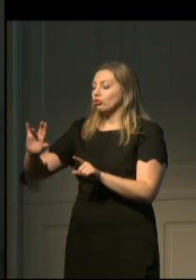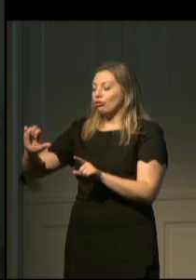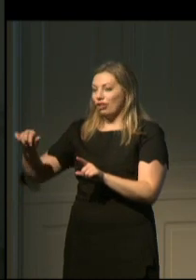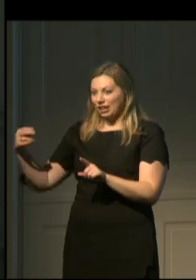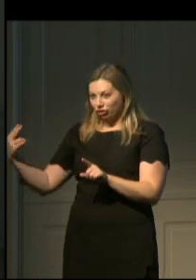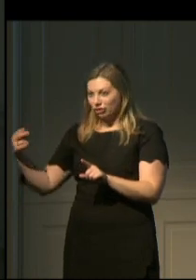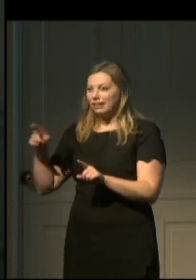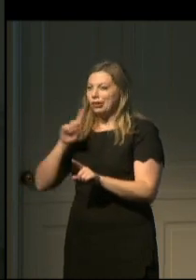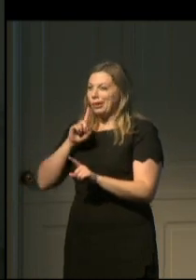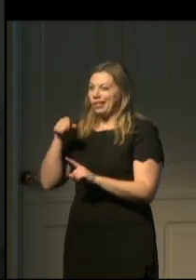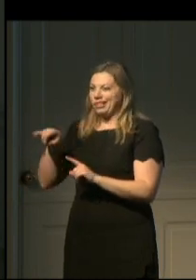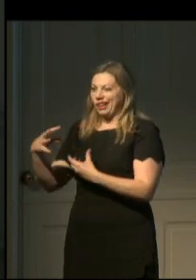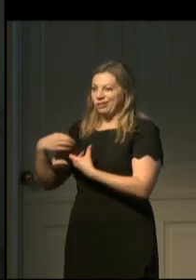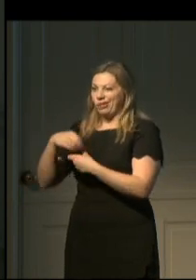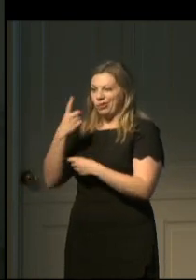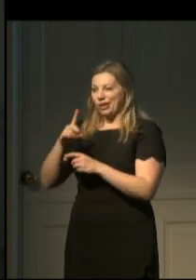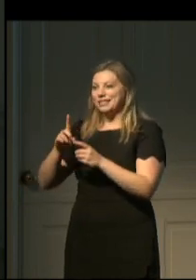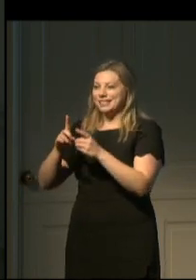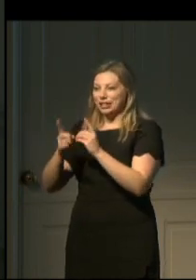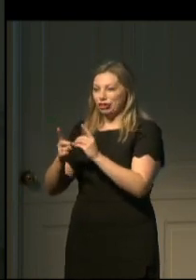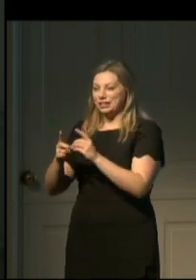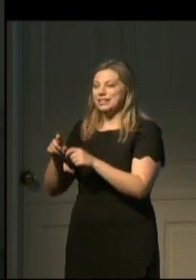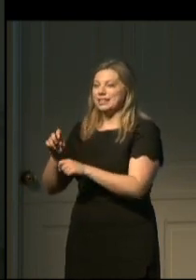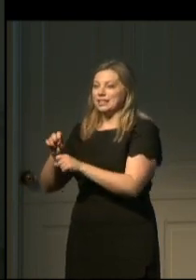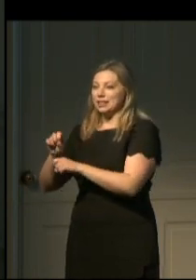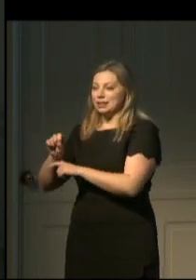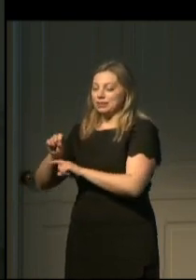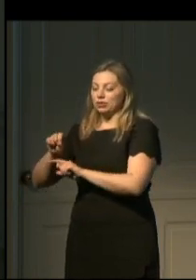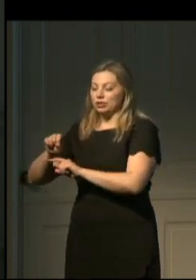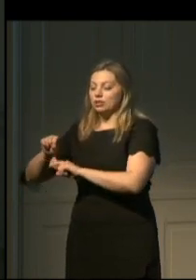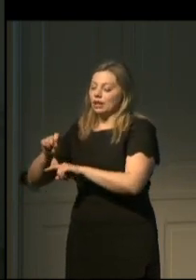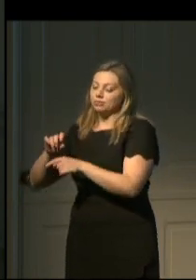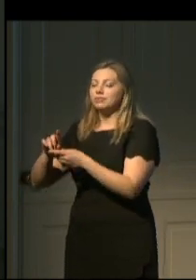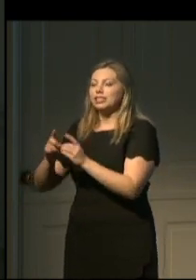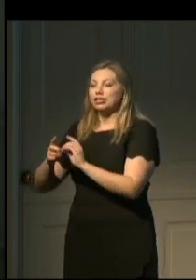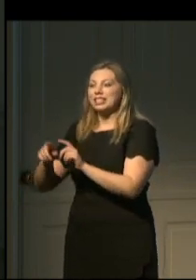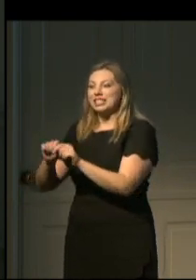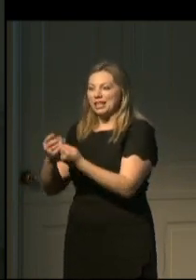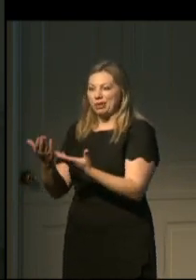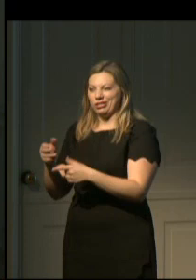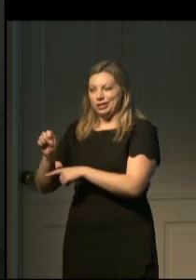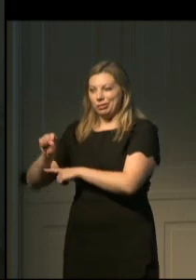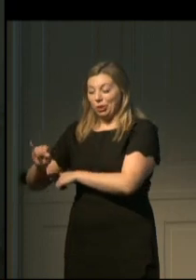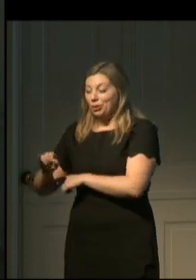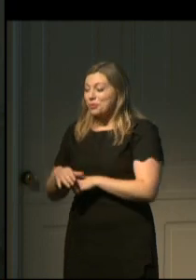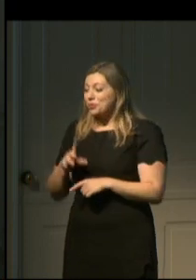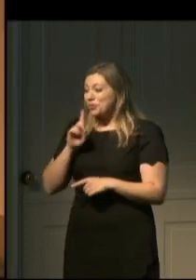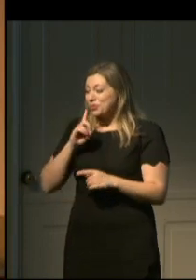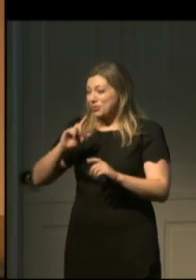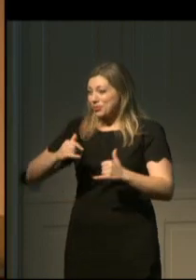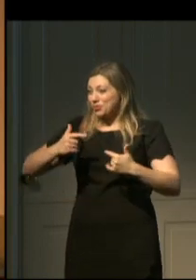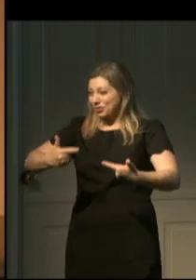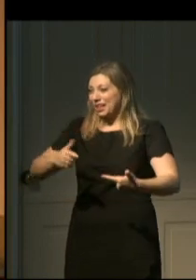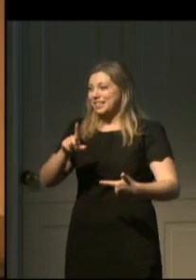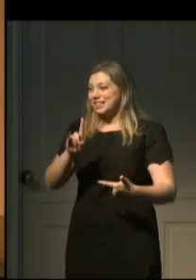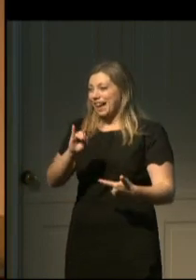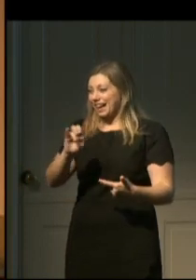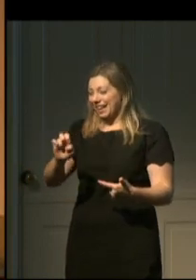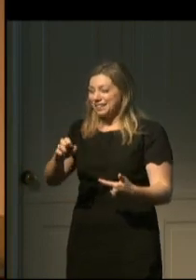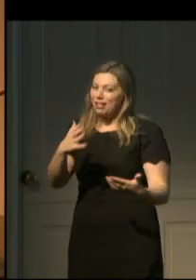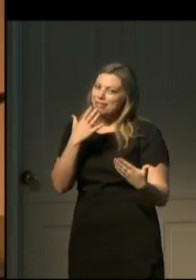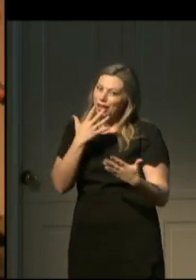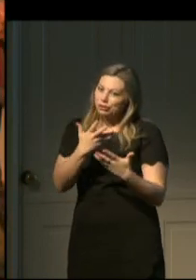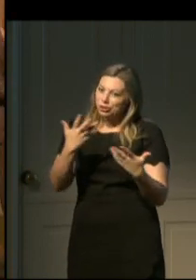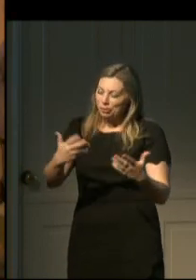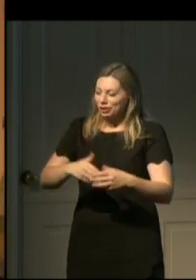Office team. Have a great day, and I think now I'm going to turn things over to Diane. Thanks a lot.